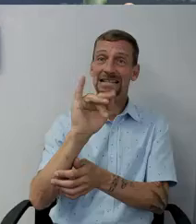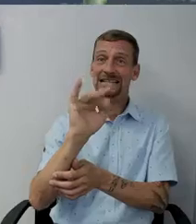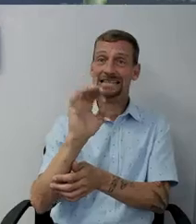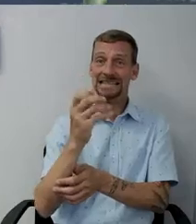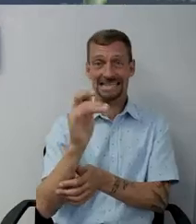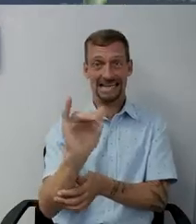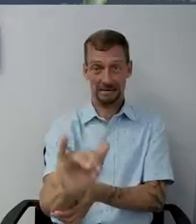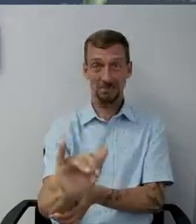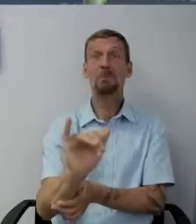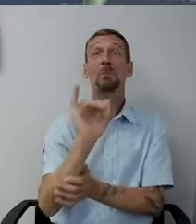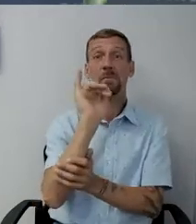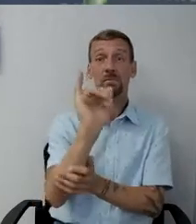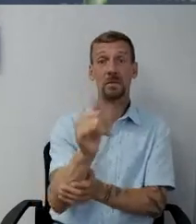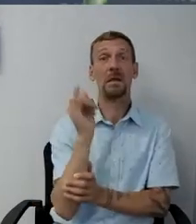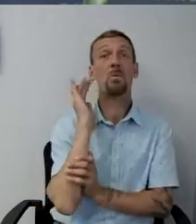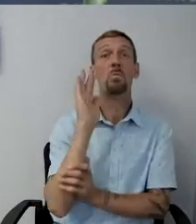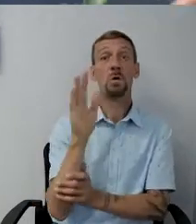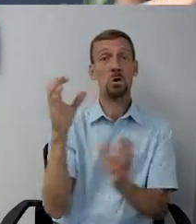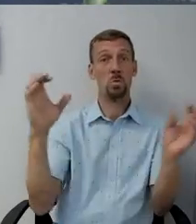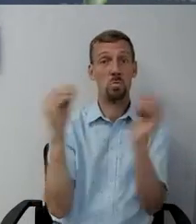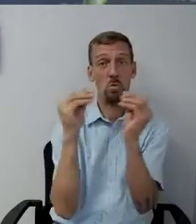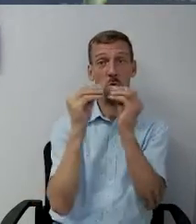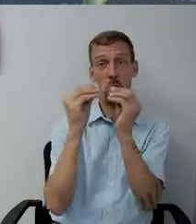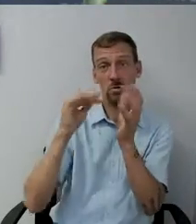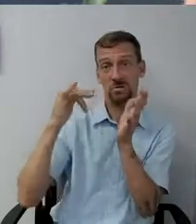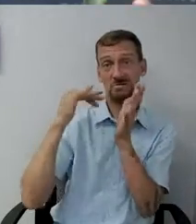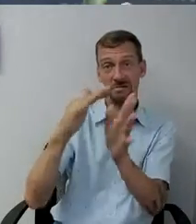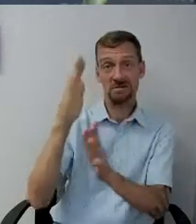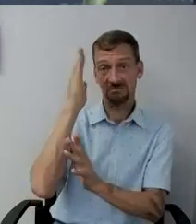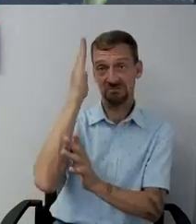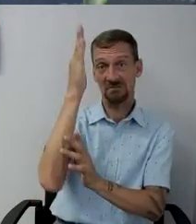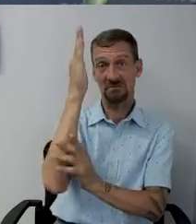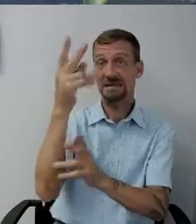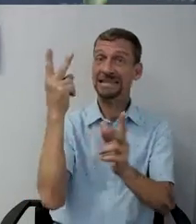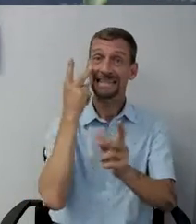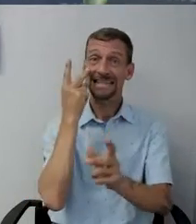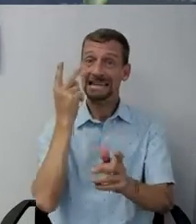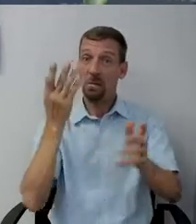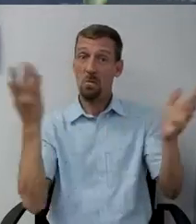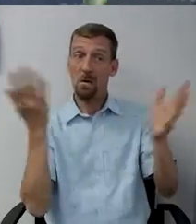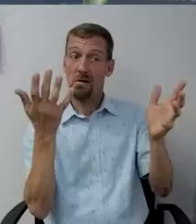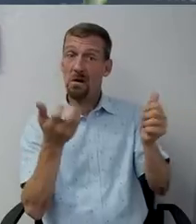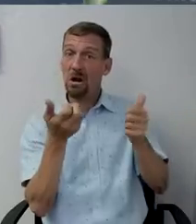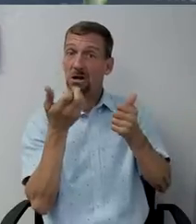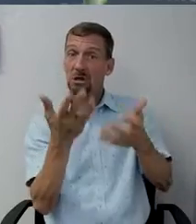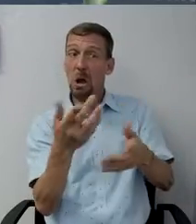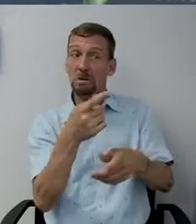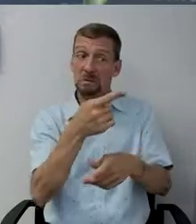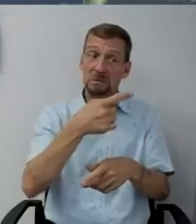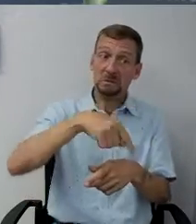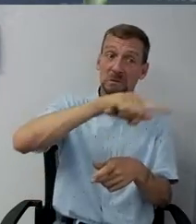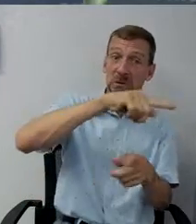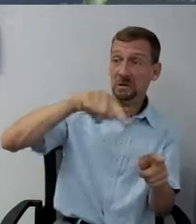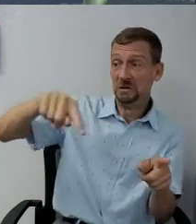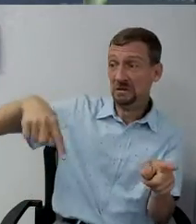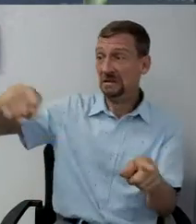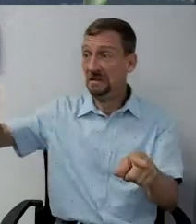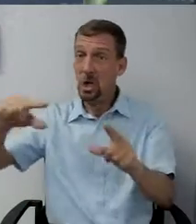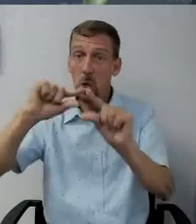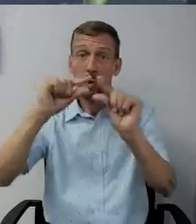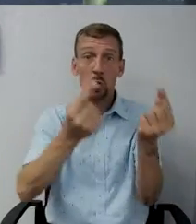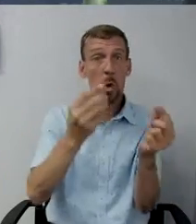that will go on to determine, what are the factors that are causing them to be